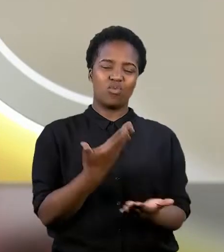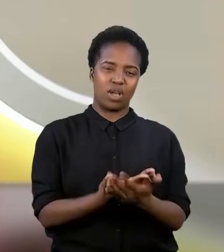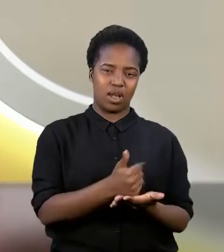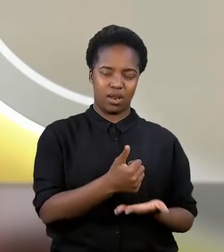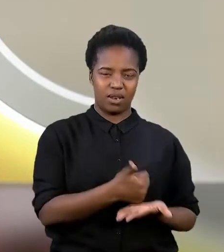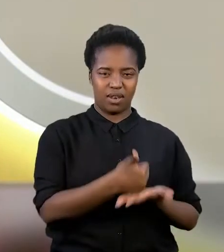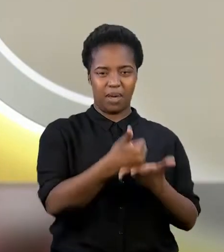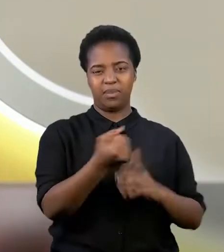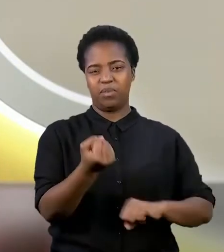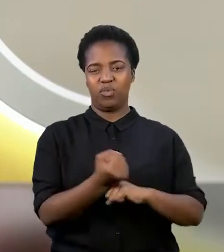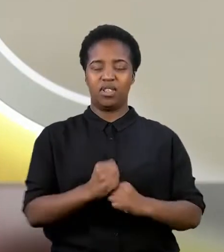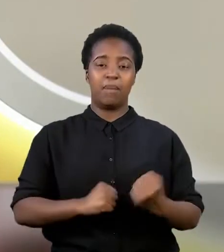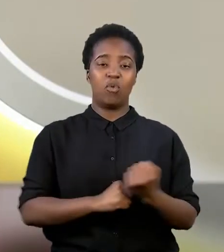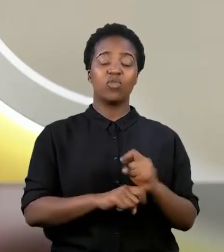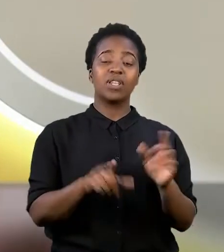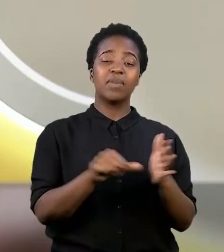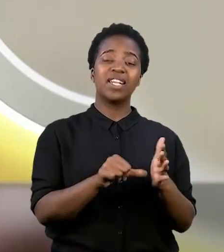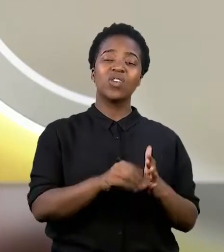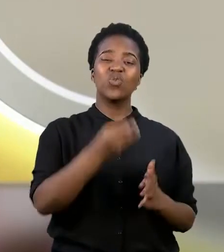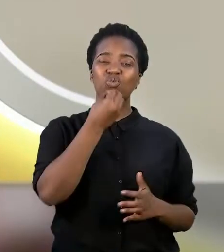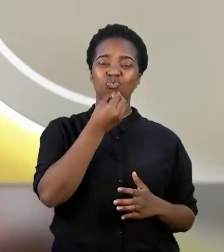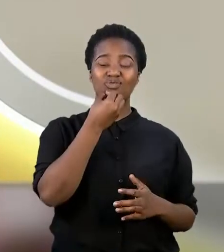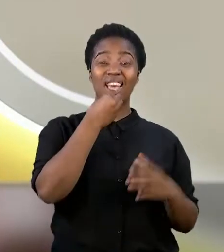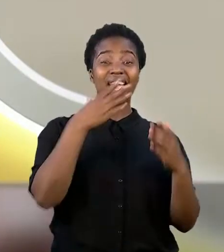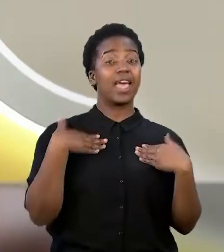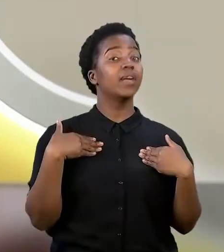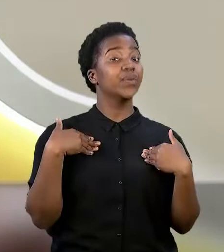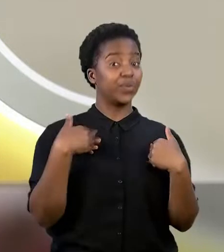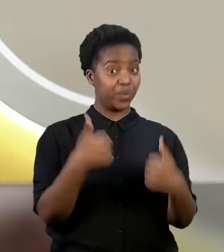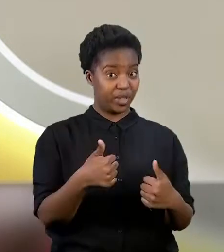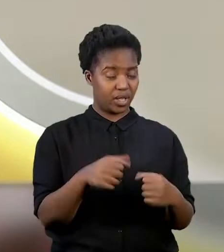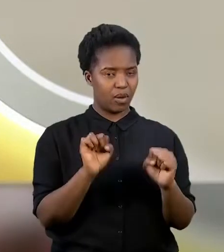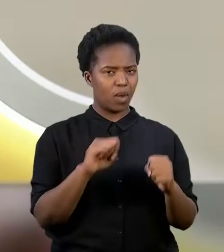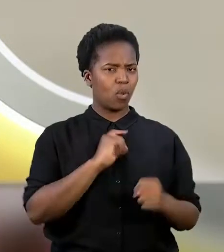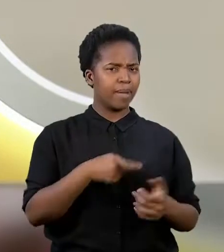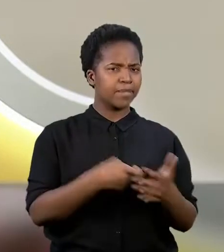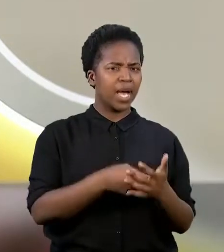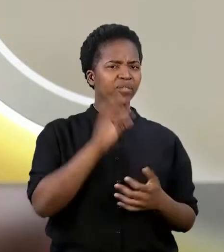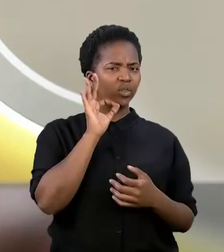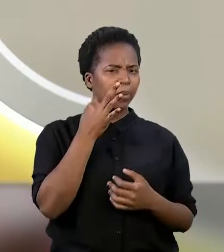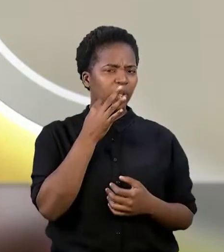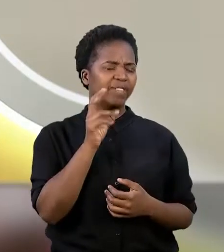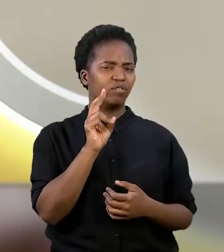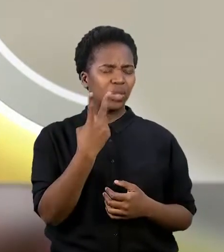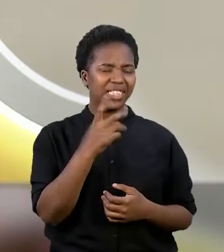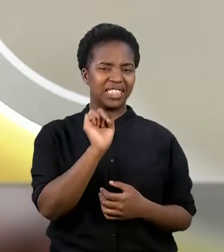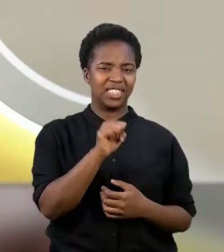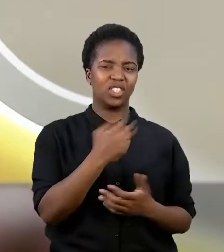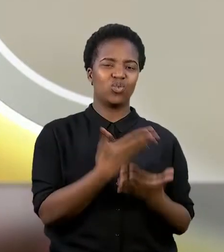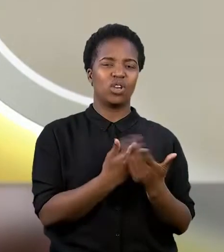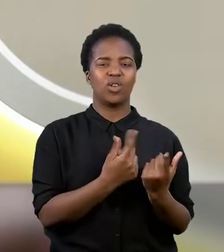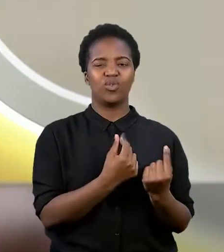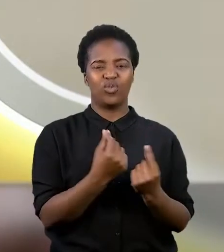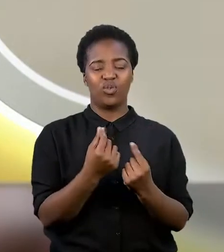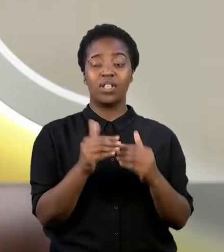Hokari tusa bohli. Hore repile bopilo, bo kgotsofatsang haholonyana. Ho phela hantle, ho ntlafatsa tsela eo re tsofalang ka yona.